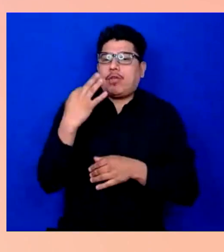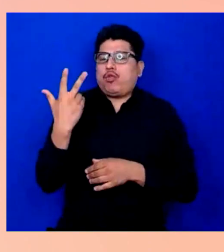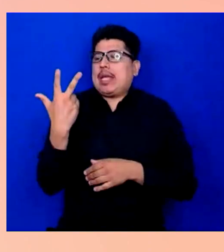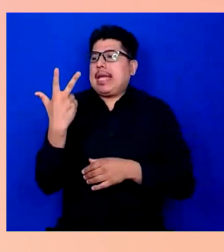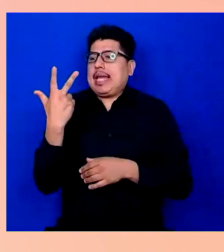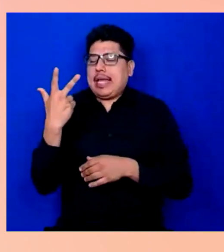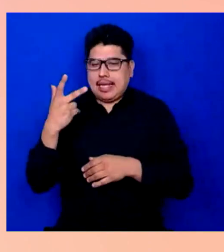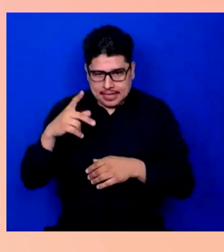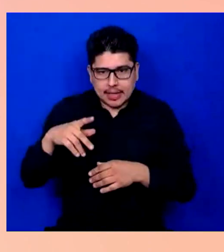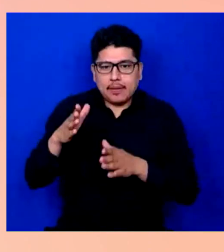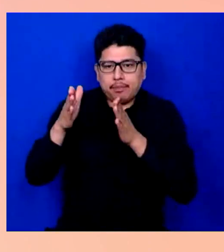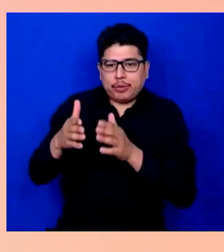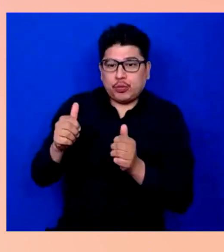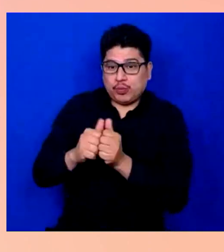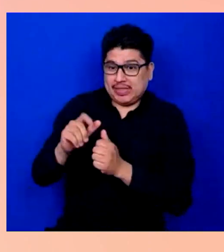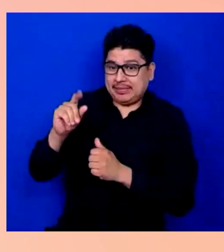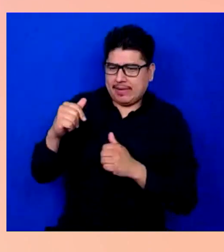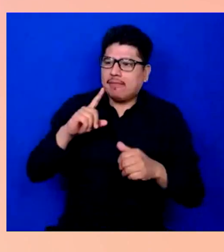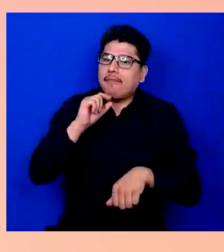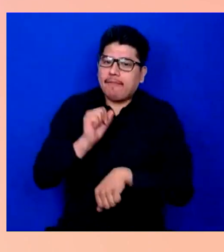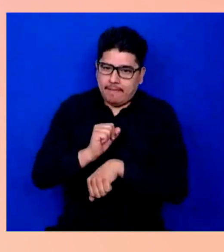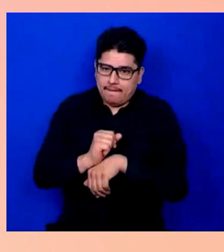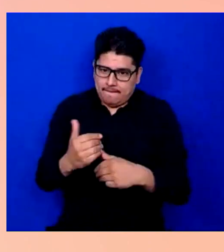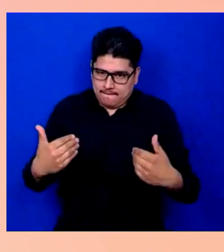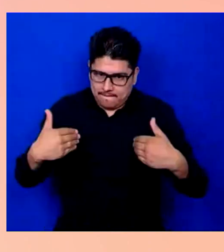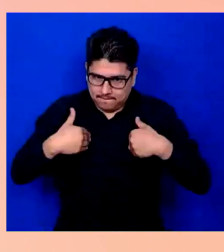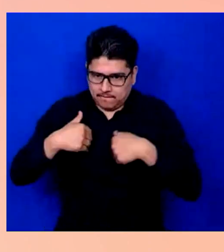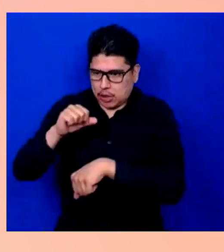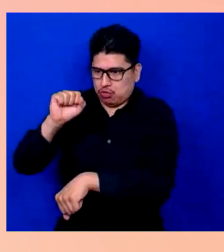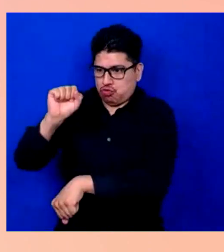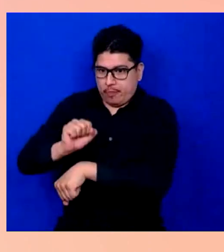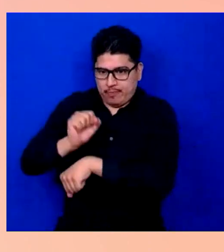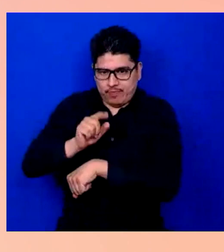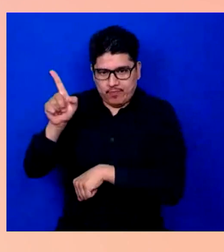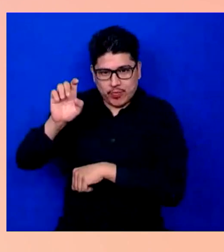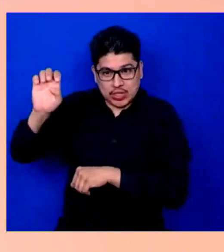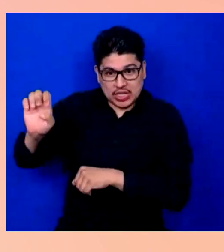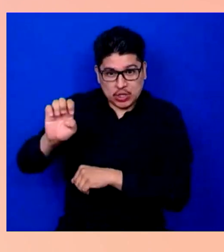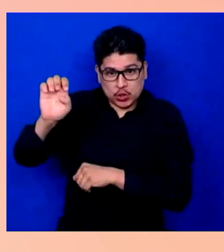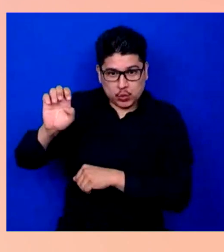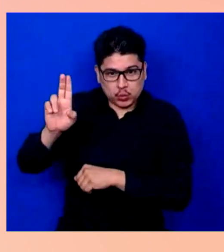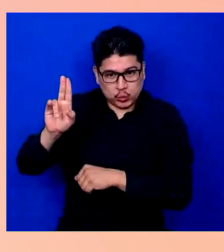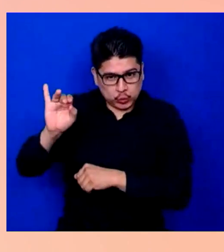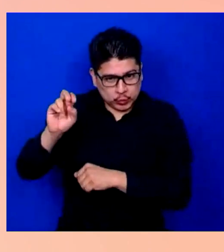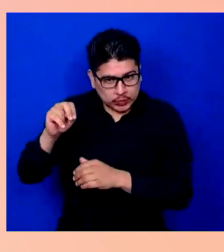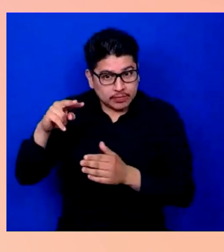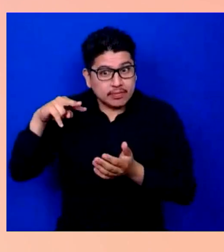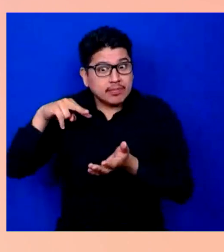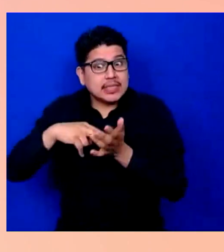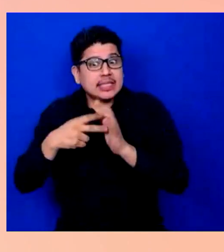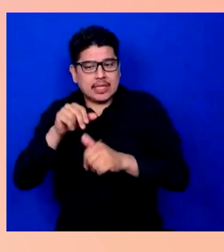have actually a job in the EU. So these are employment policies are